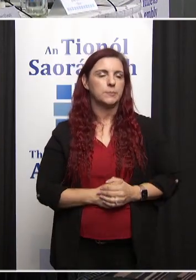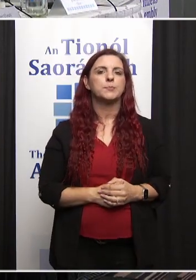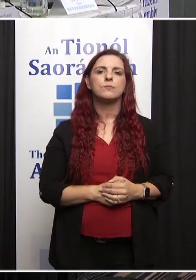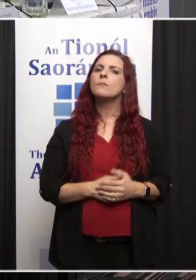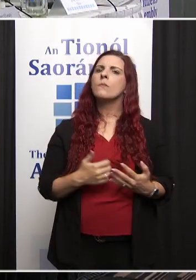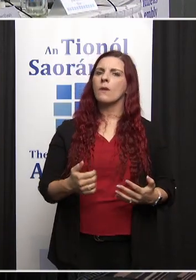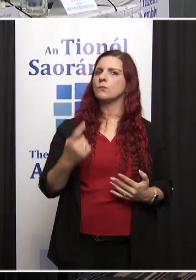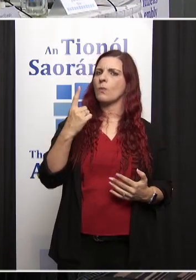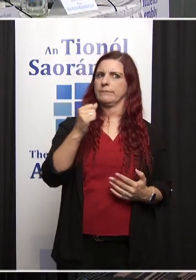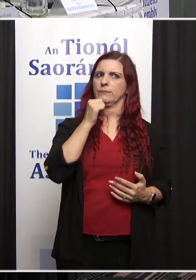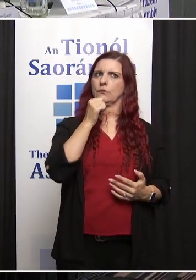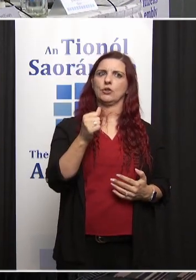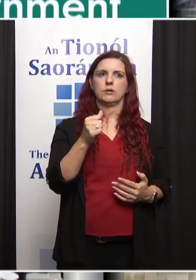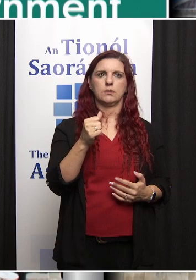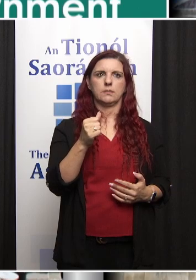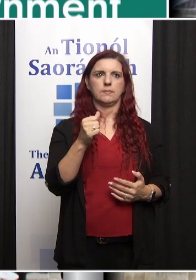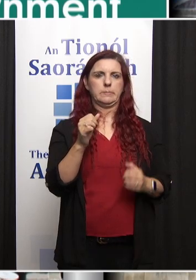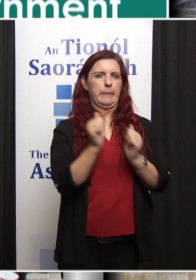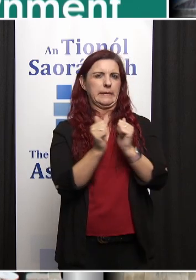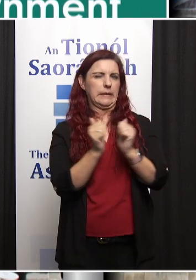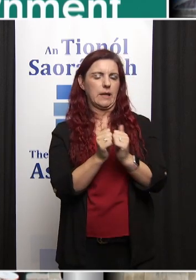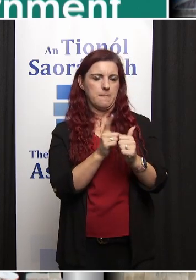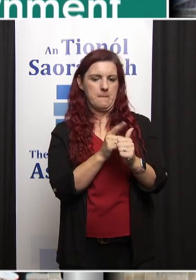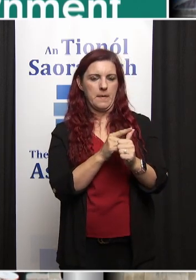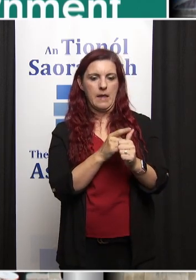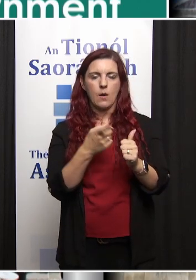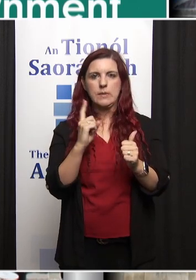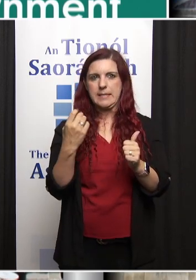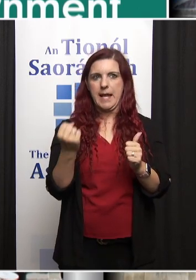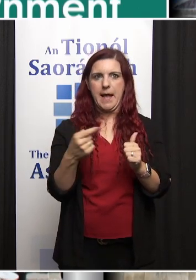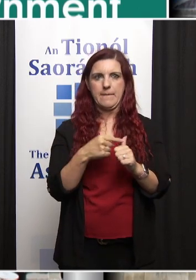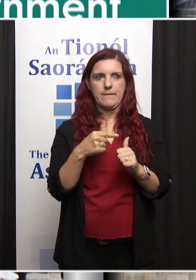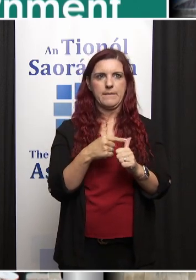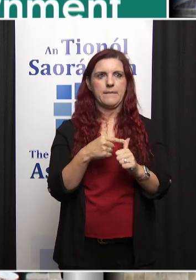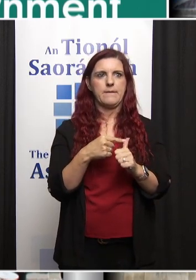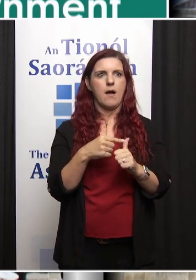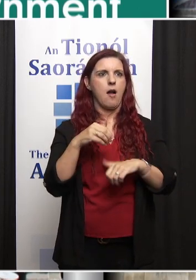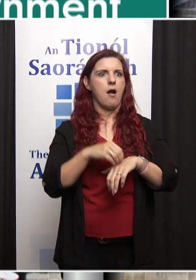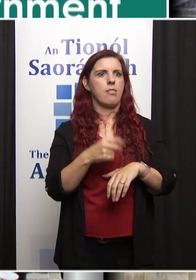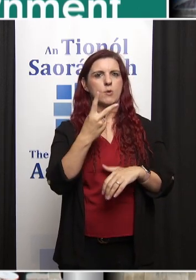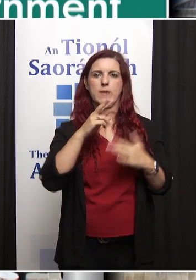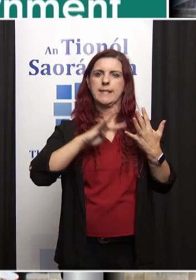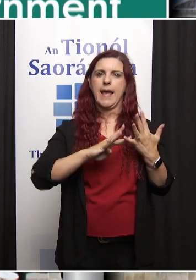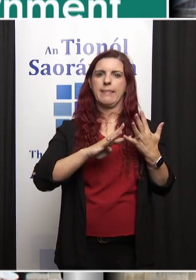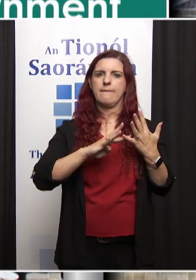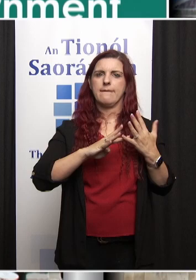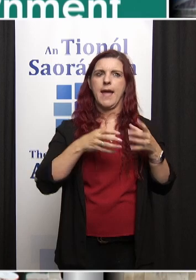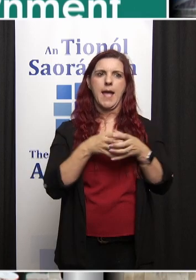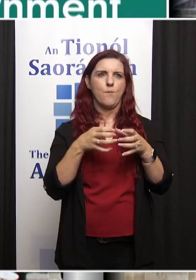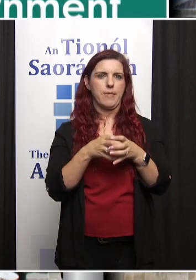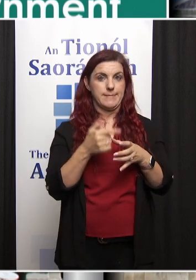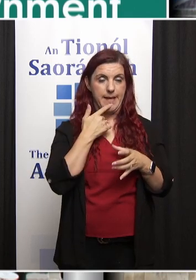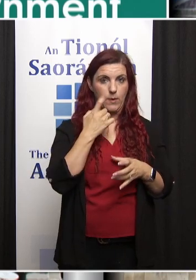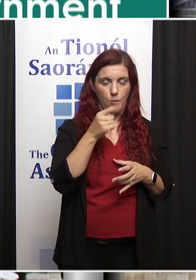One of our first collective meetings we had was dealing on the 29th of April, dealing with a